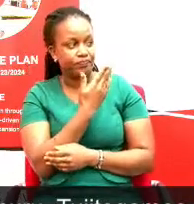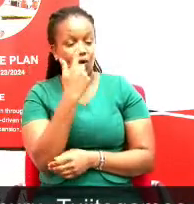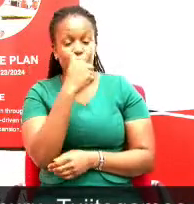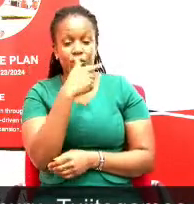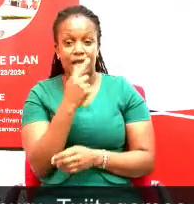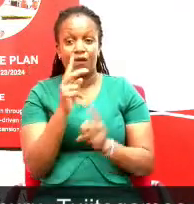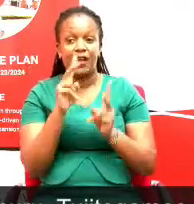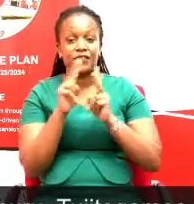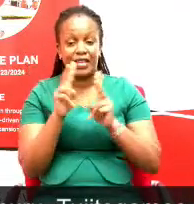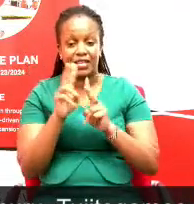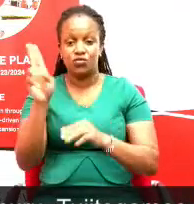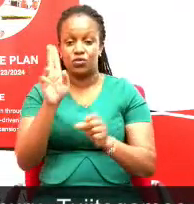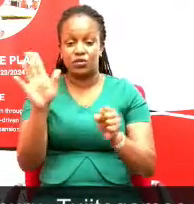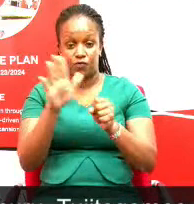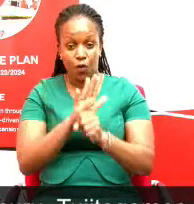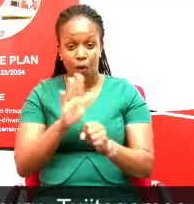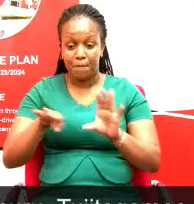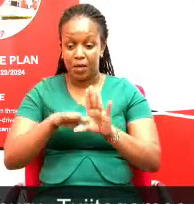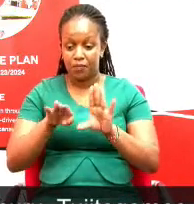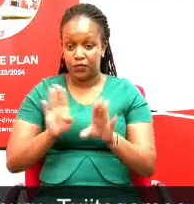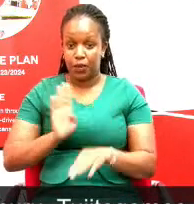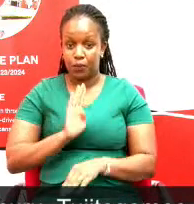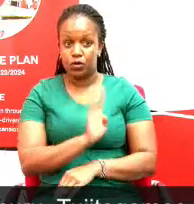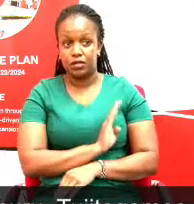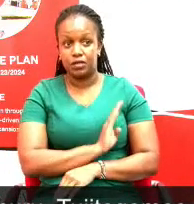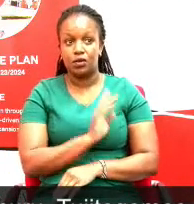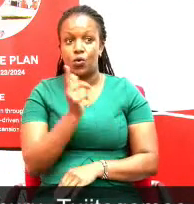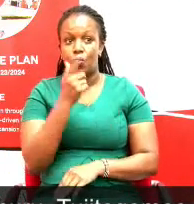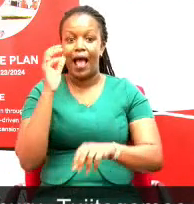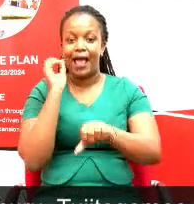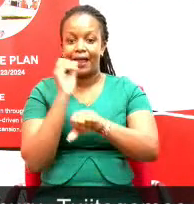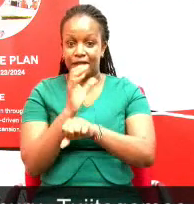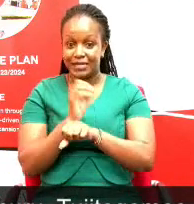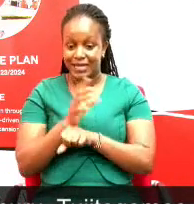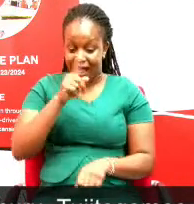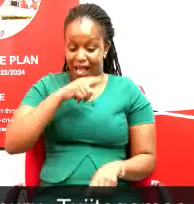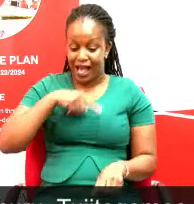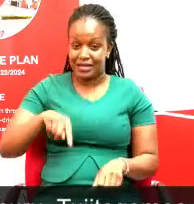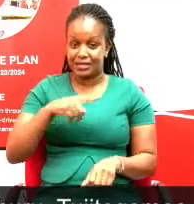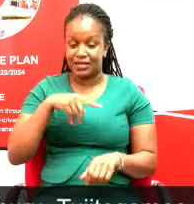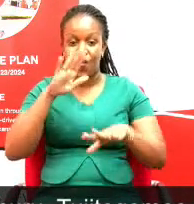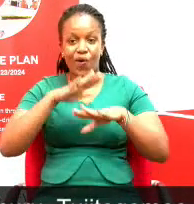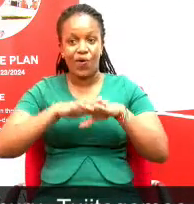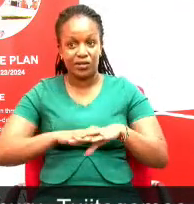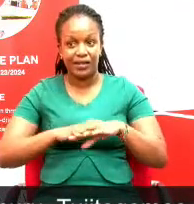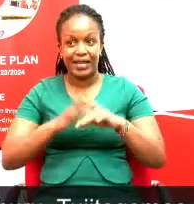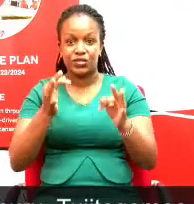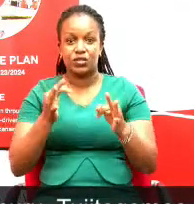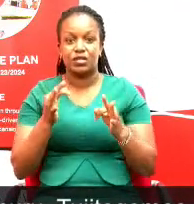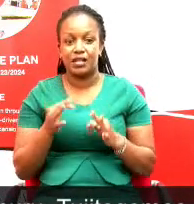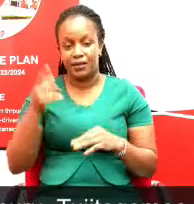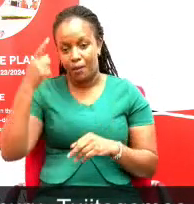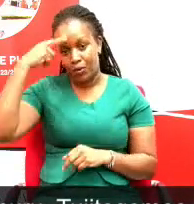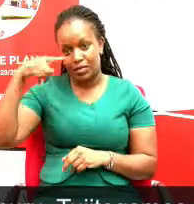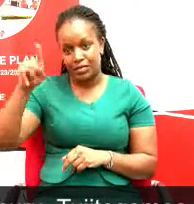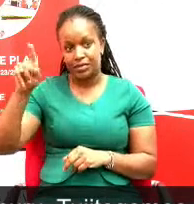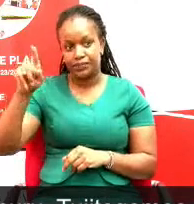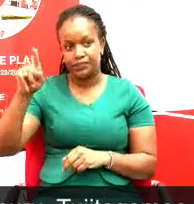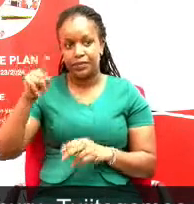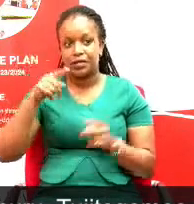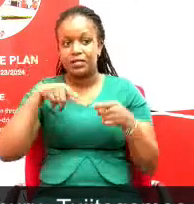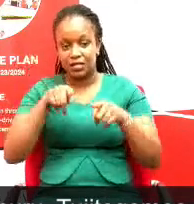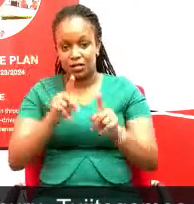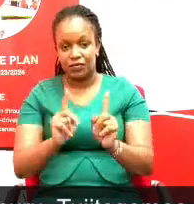our very useful member of the board, who advises us on the treasury policy. He is